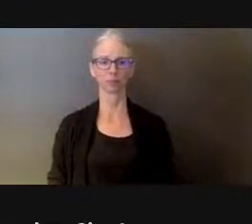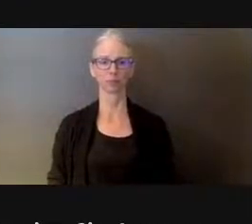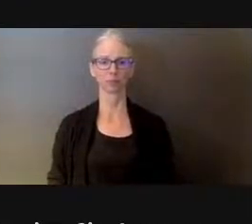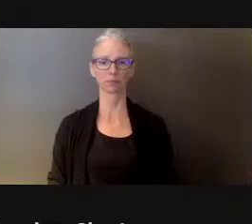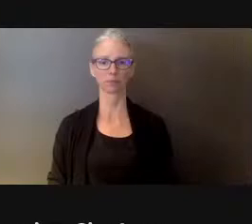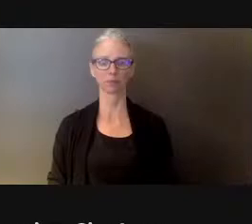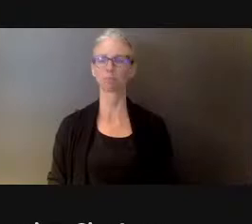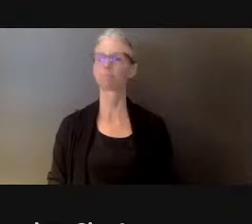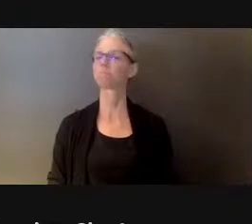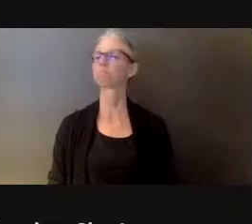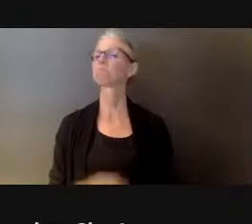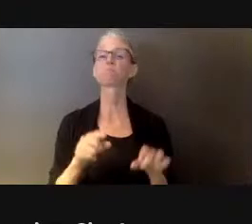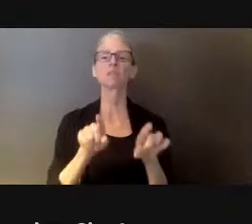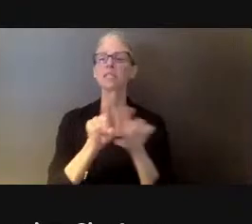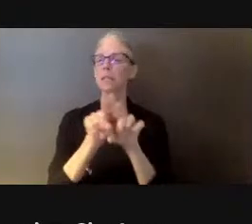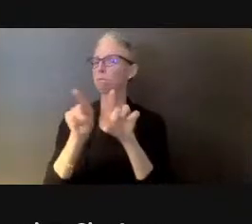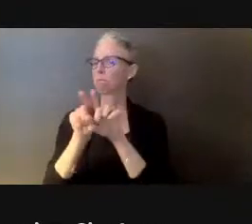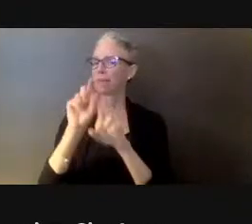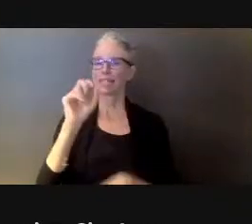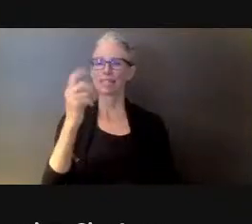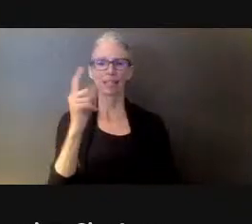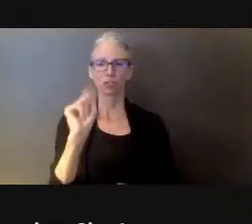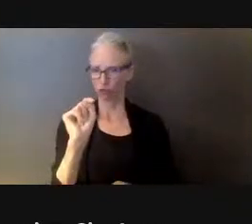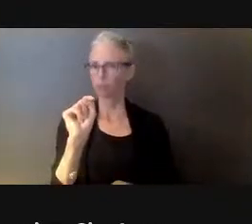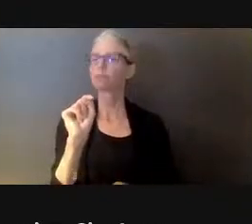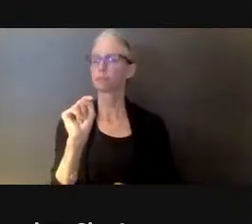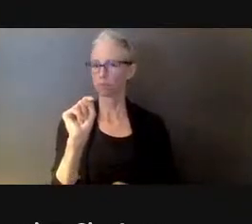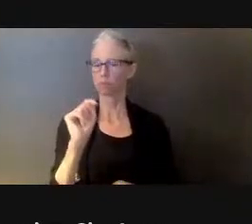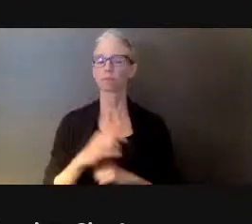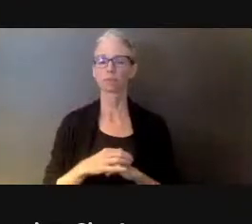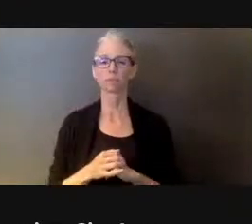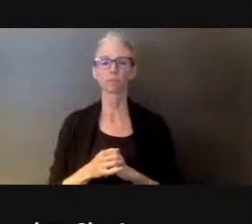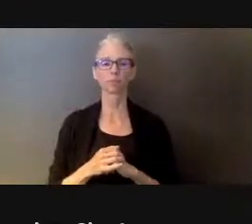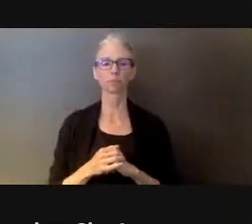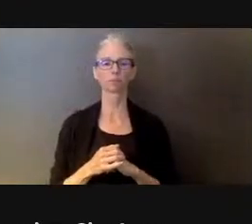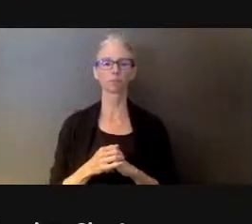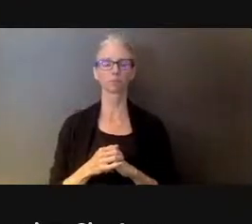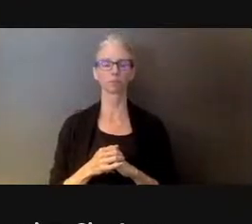416-597-3422, extension 7879.